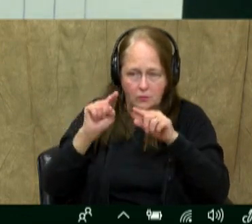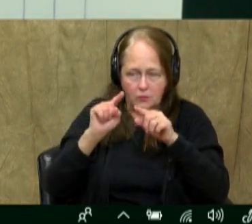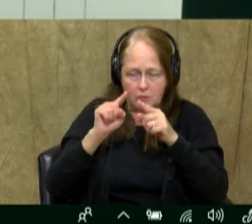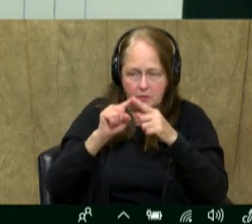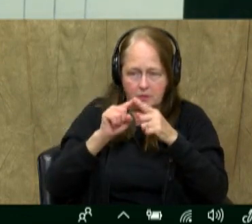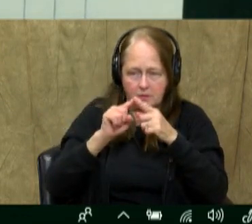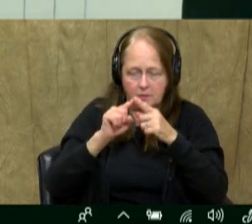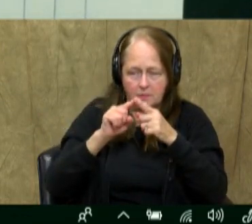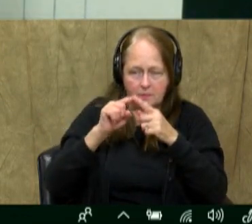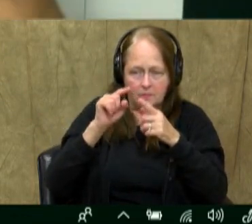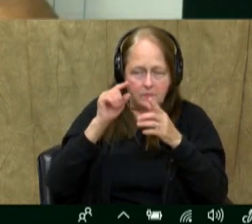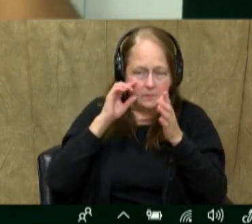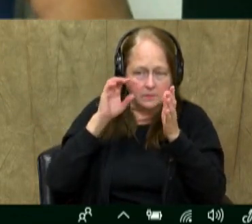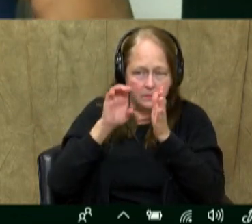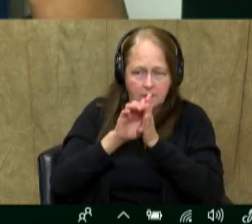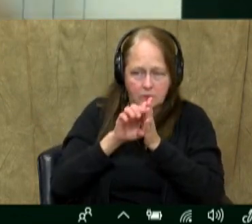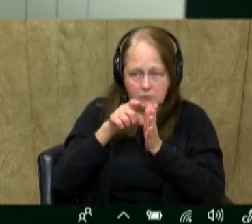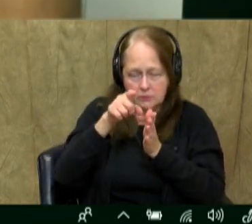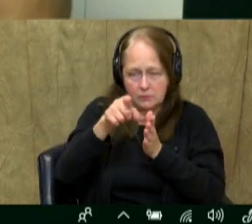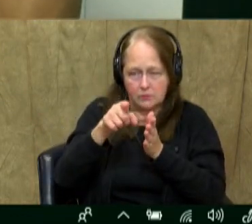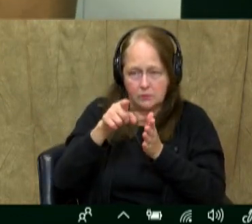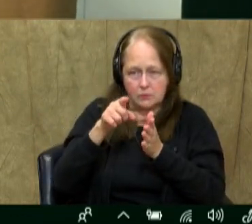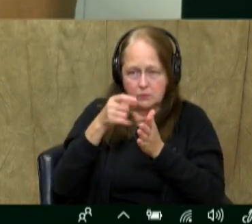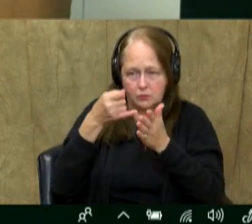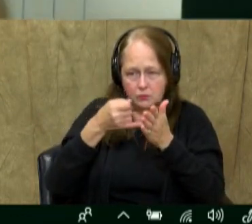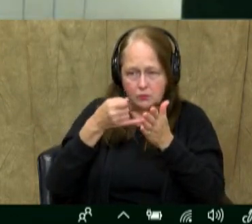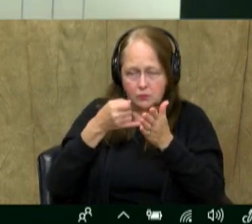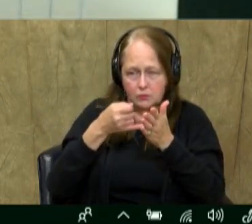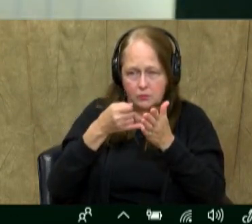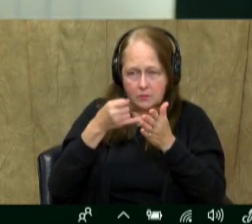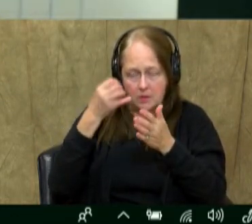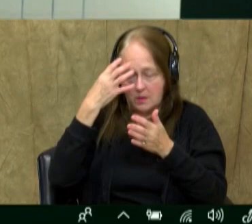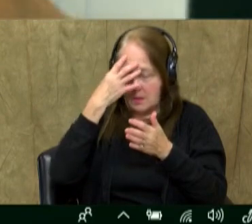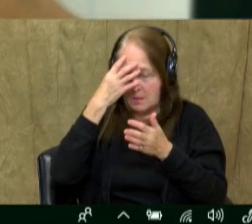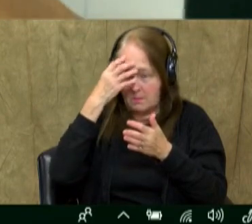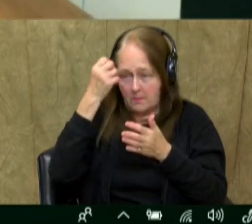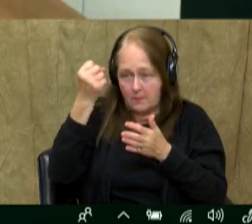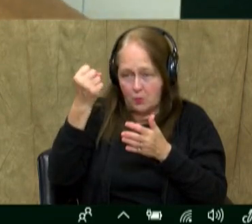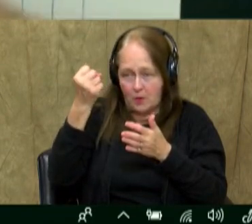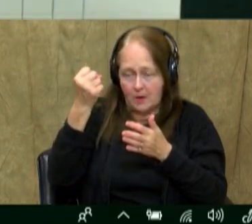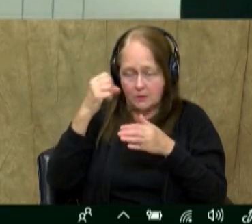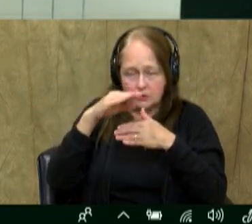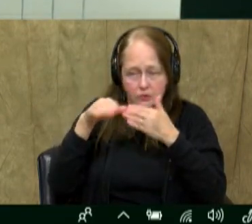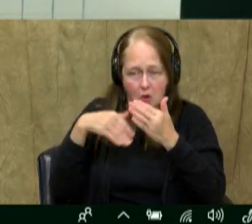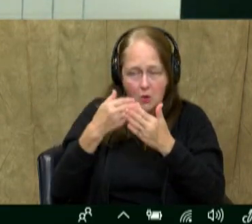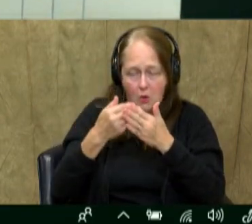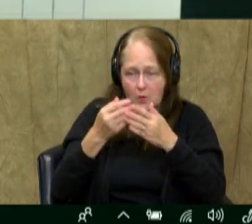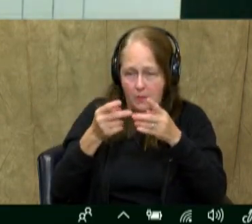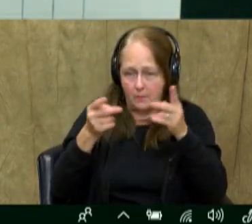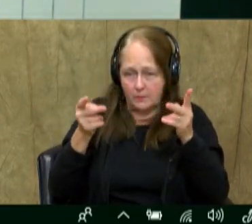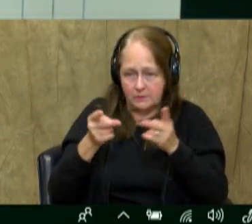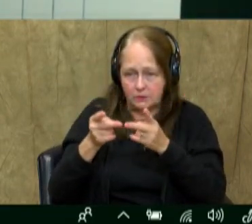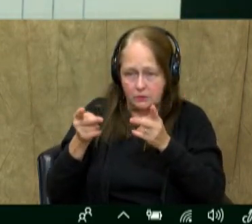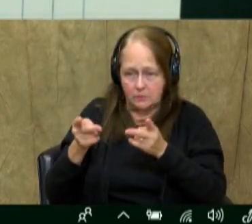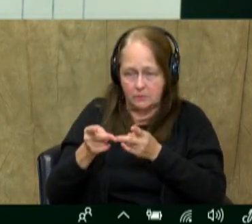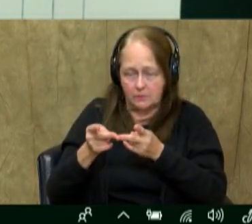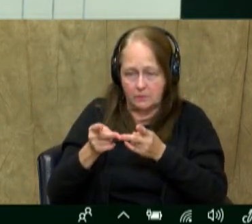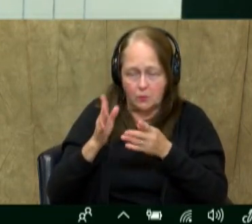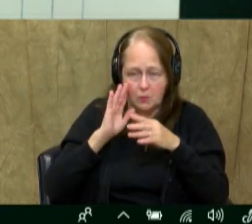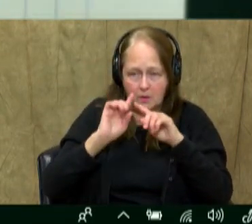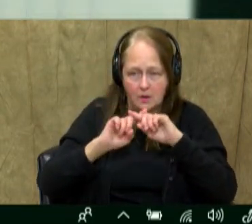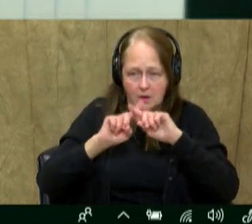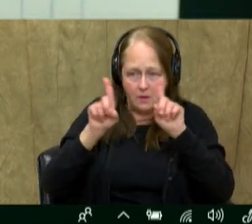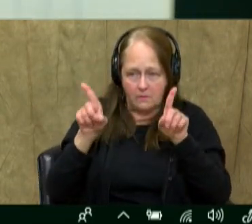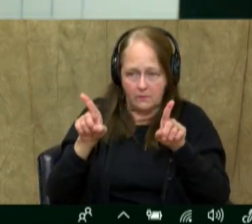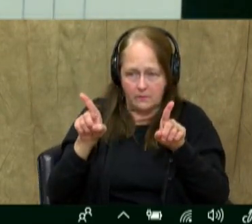this diagram the way we would traditionally like this and just memorizing what all of these positions are, we're going to do it a little